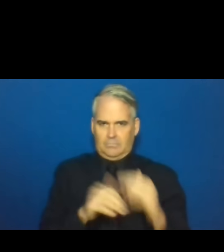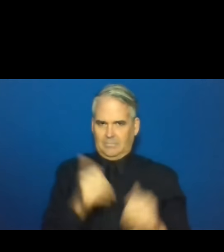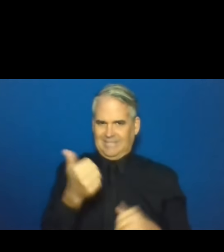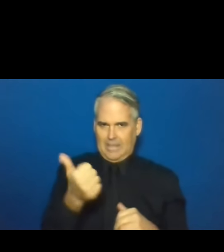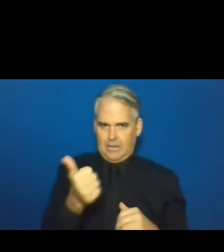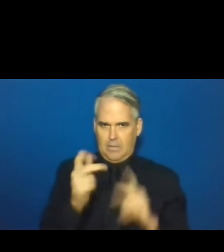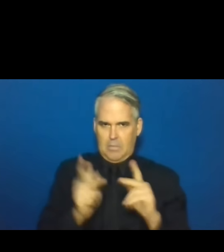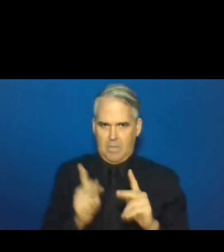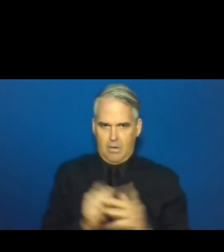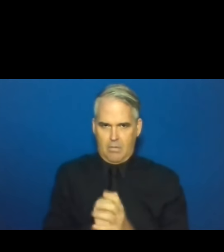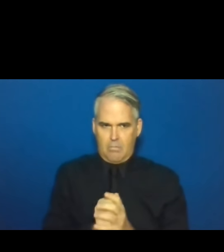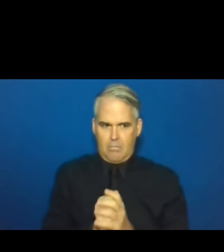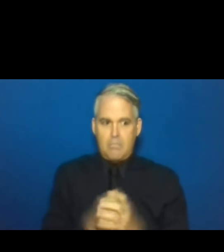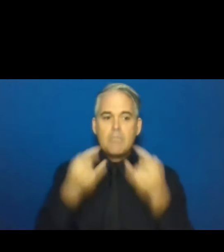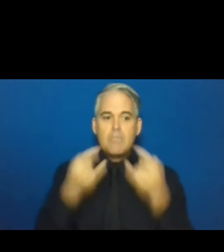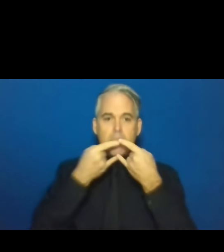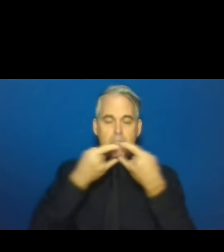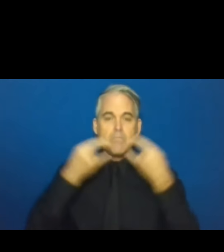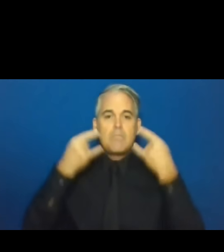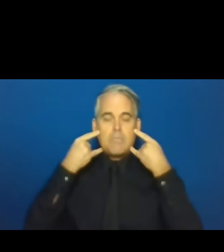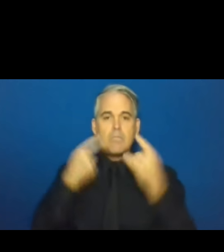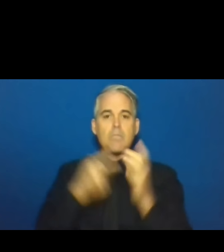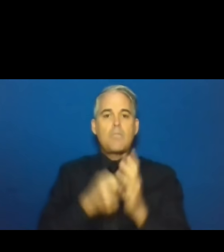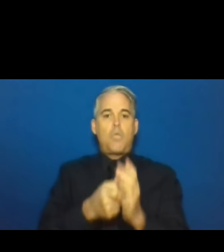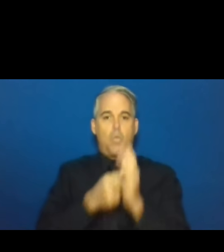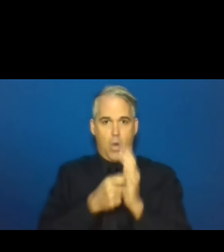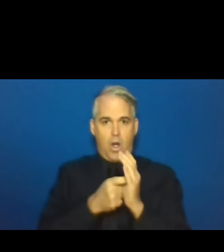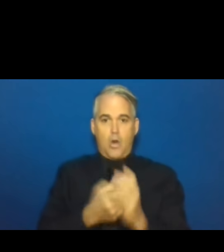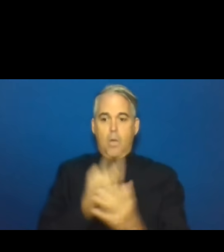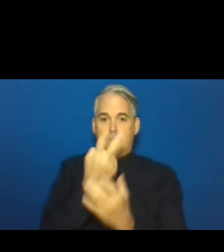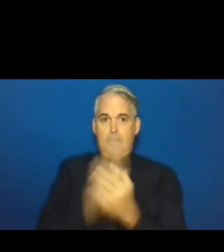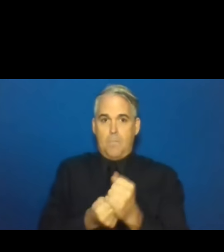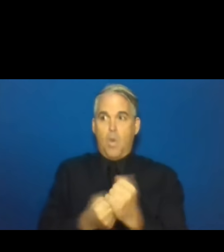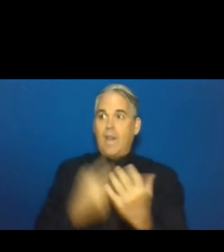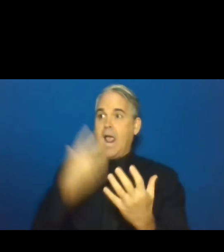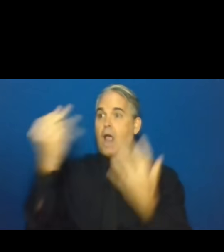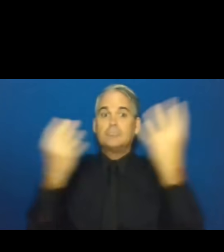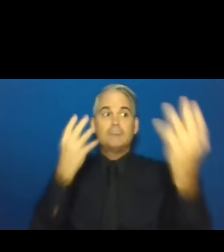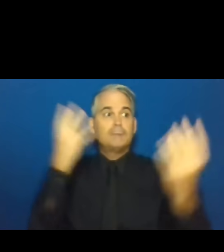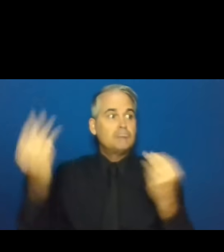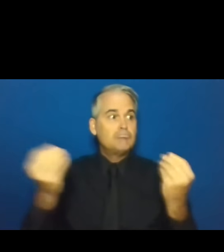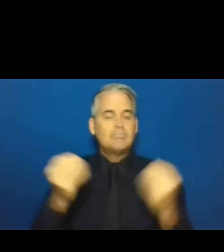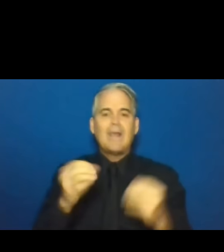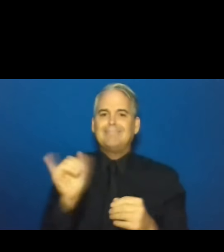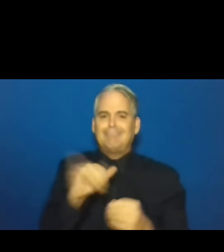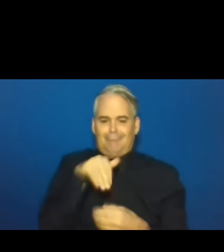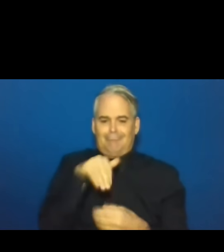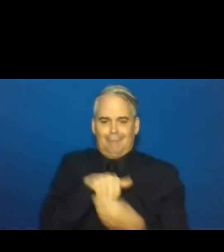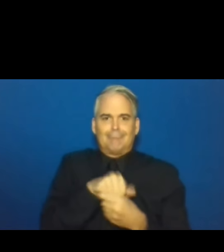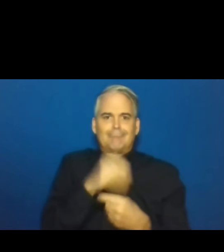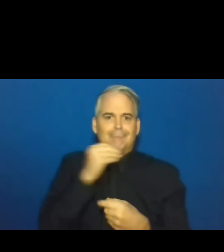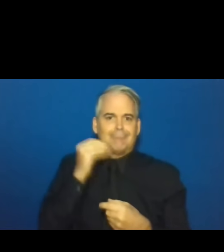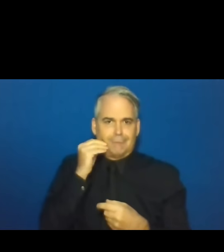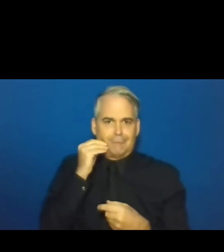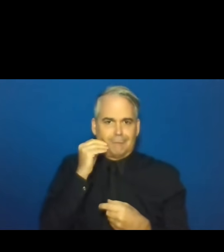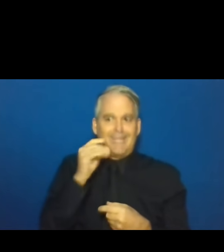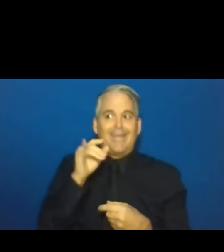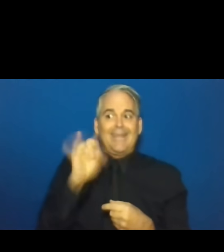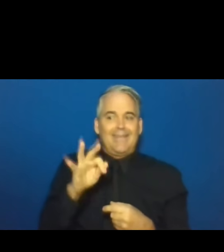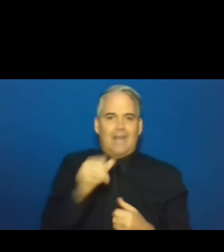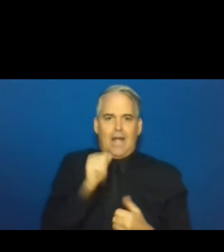coverings will now be required in both public and private settings whenever you're with people outside of your household, even